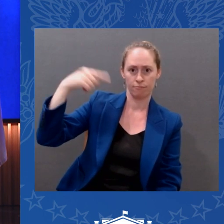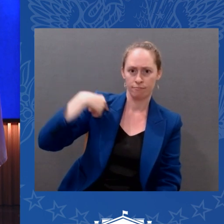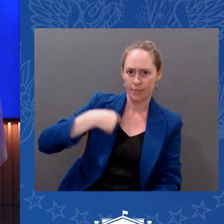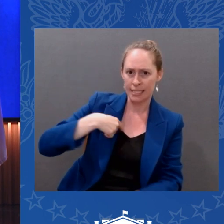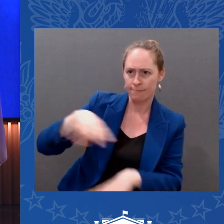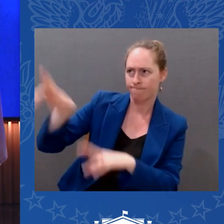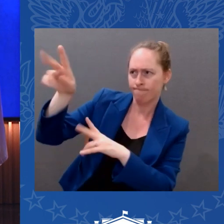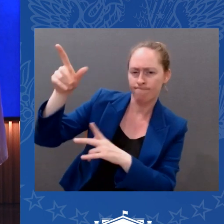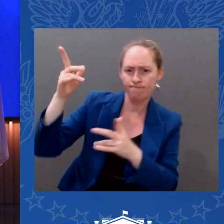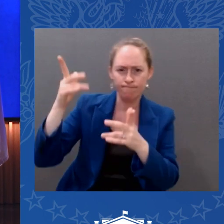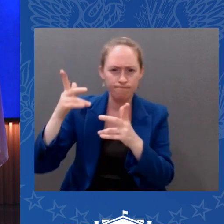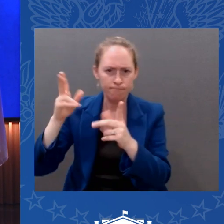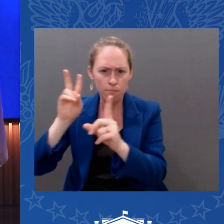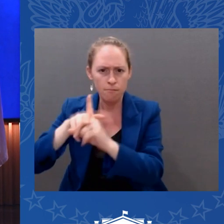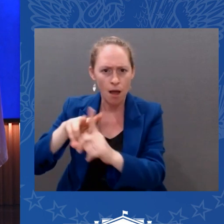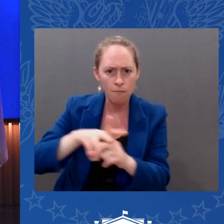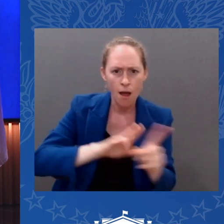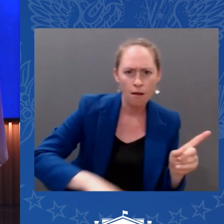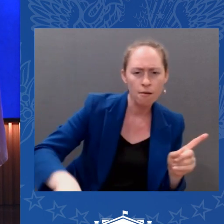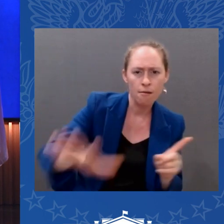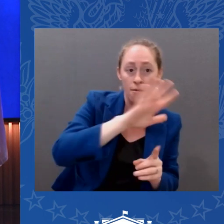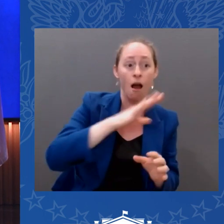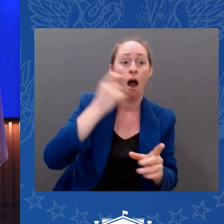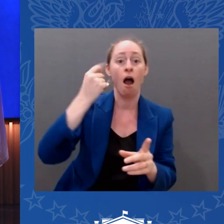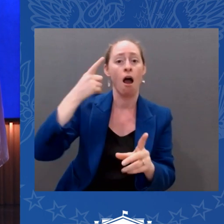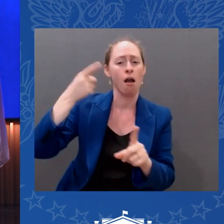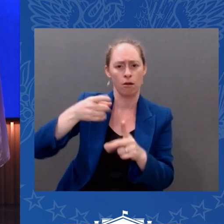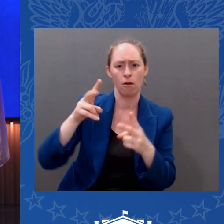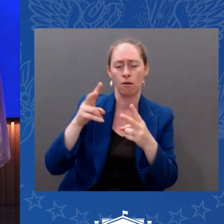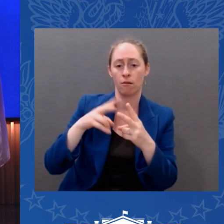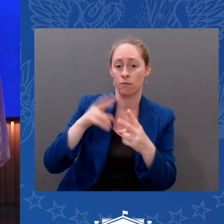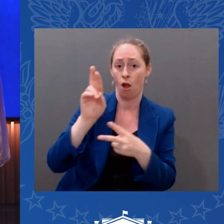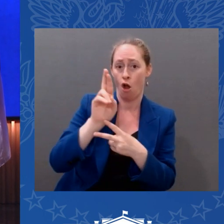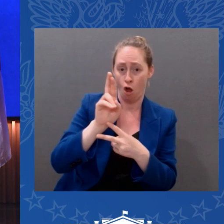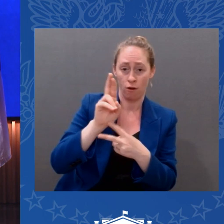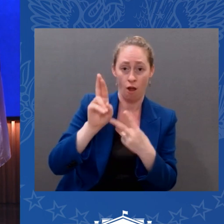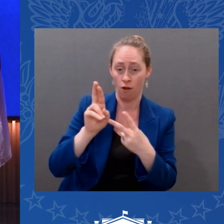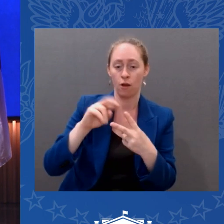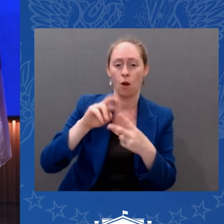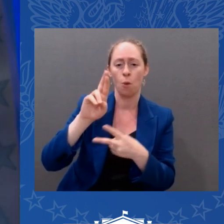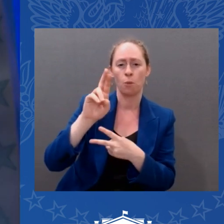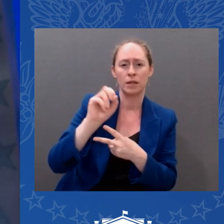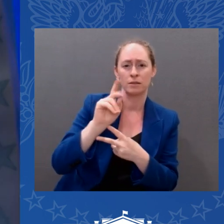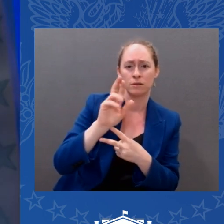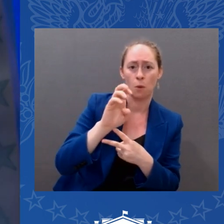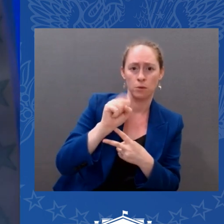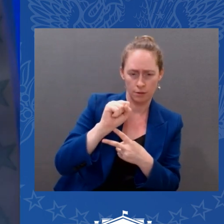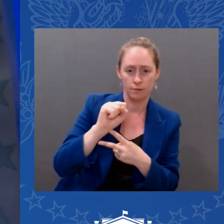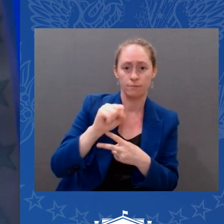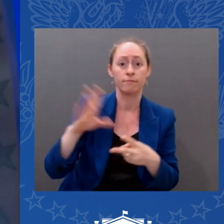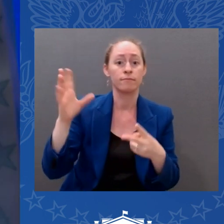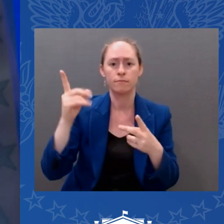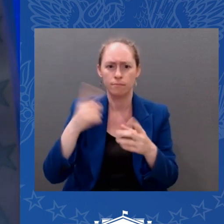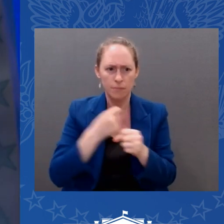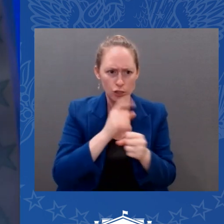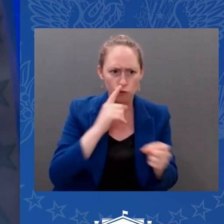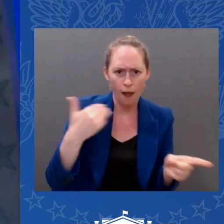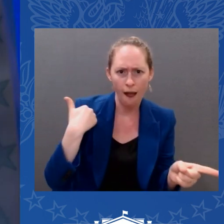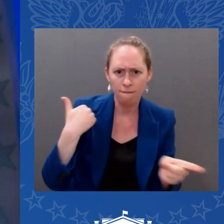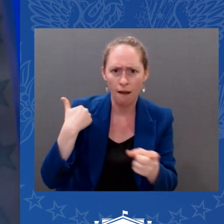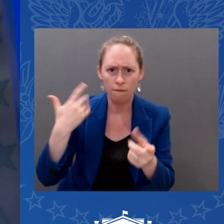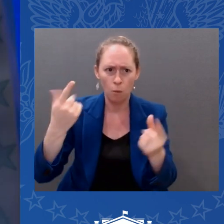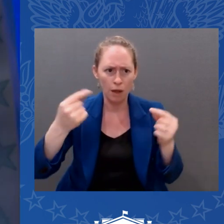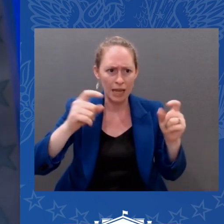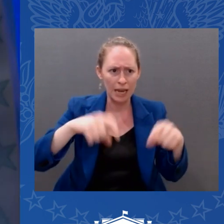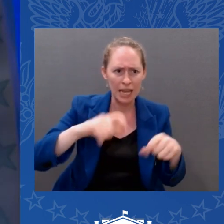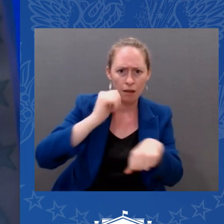ensure women's rights are secured through advocacy, programs, and policies, and